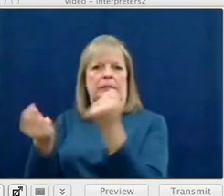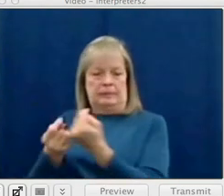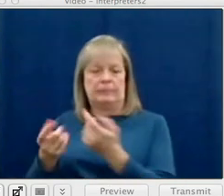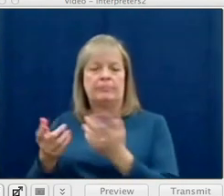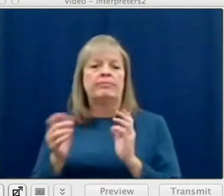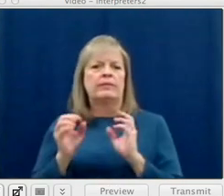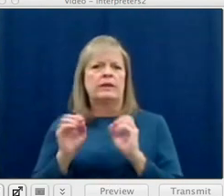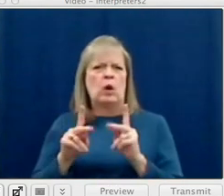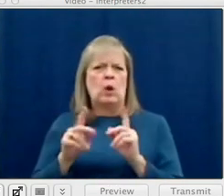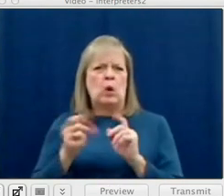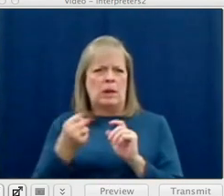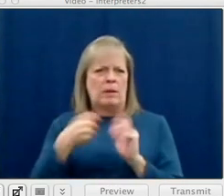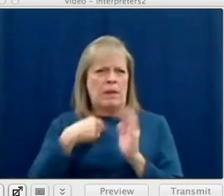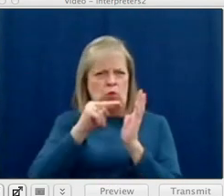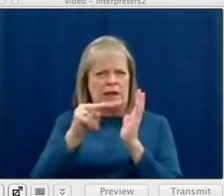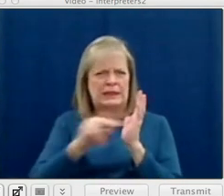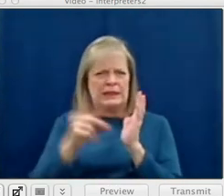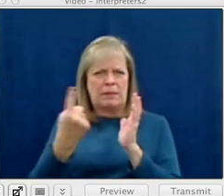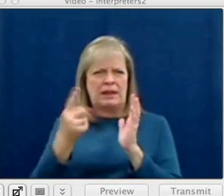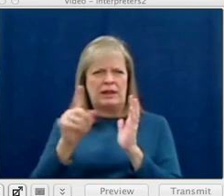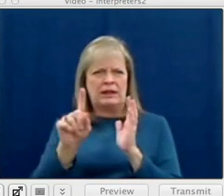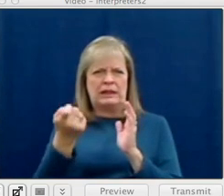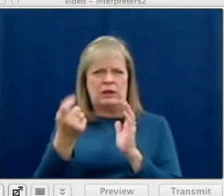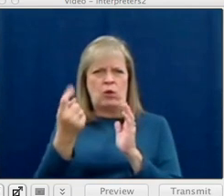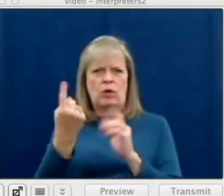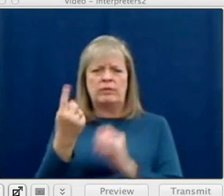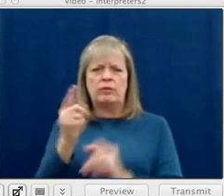Hold on, I'm just reading something.